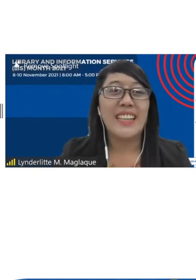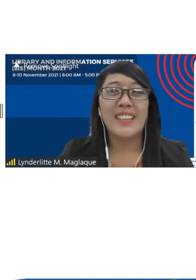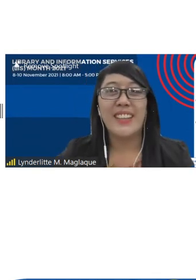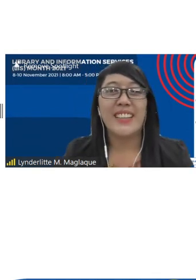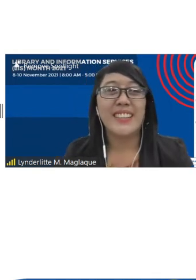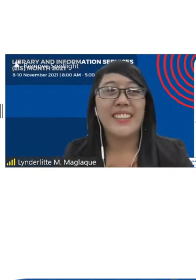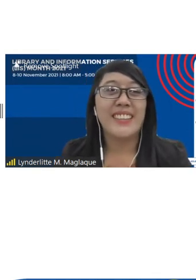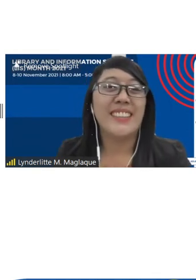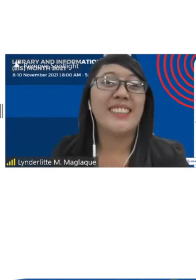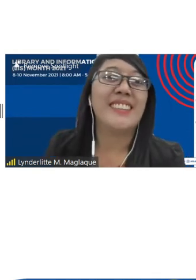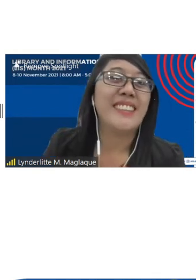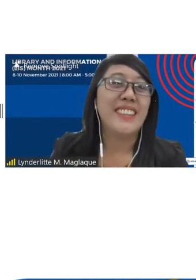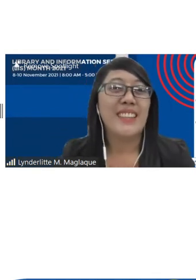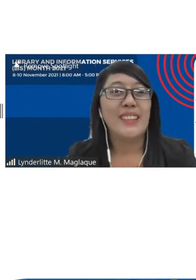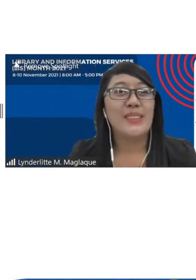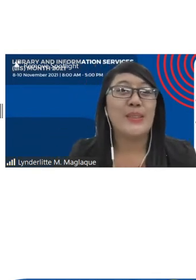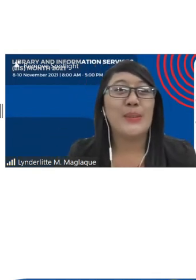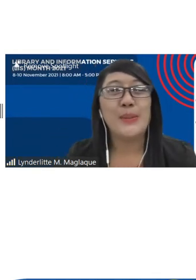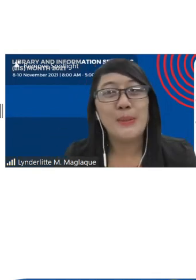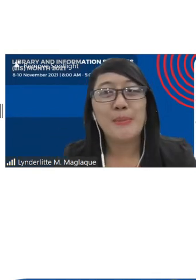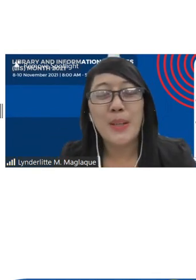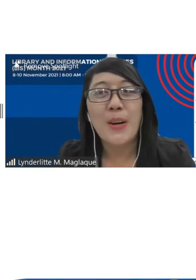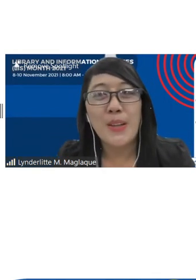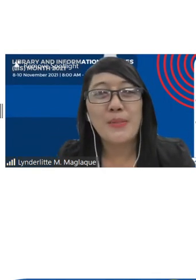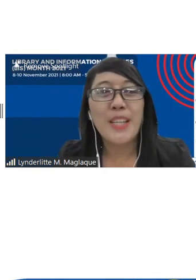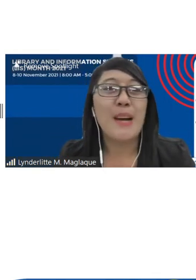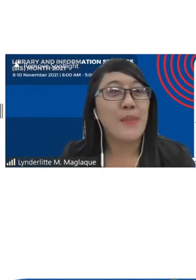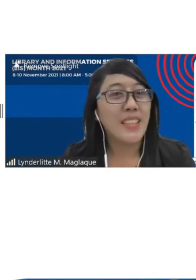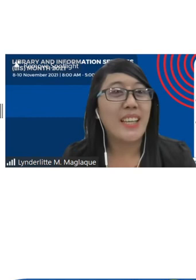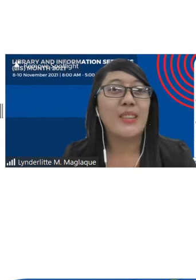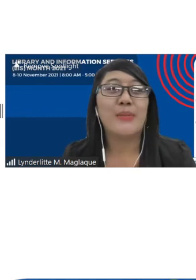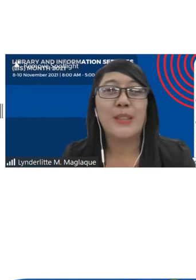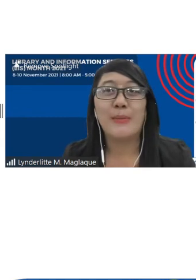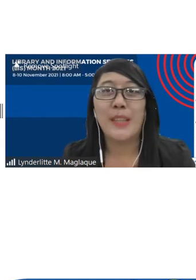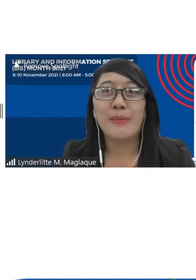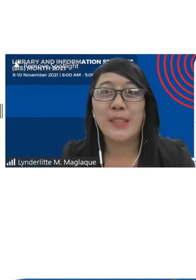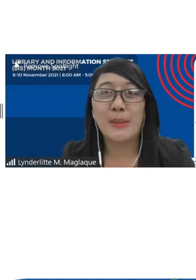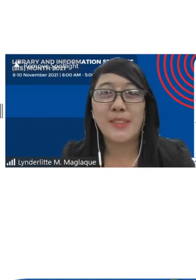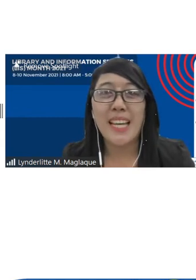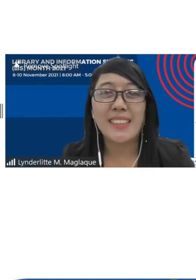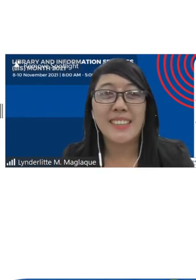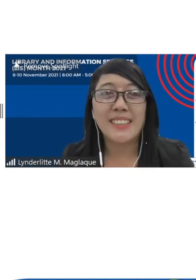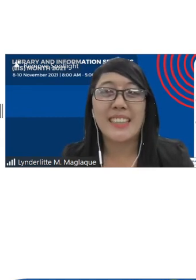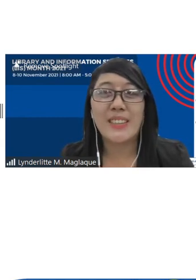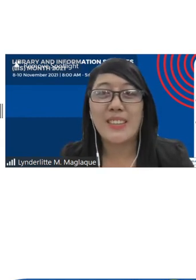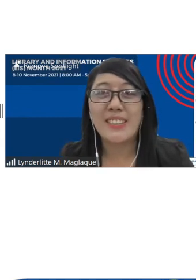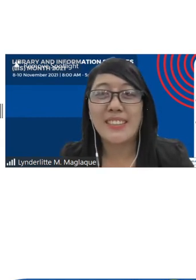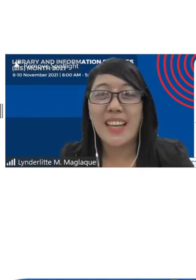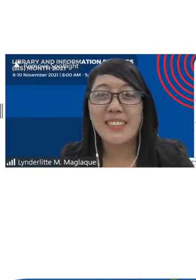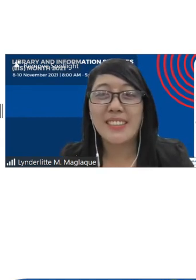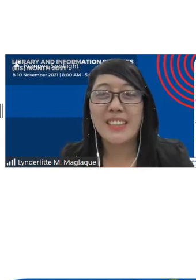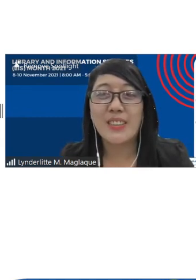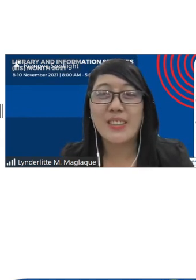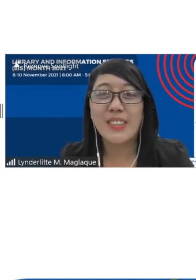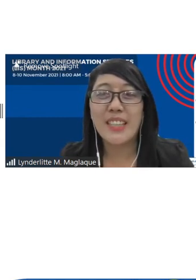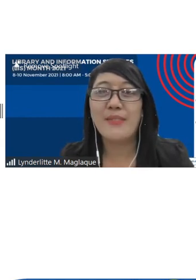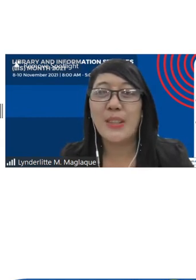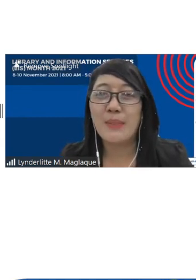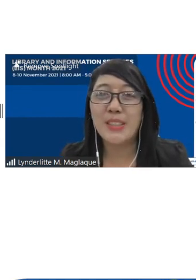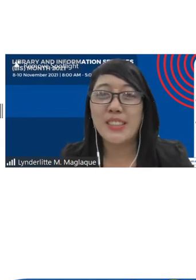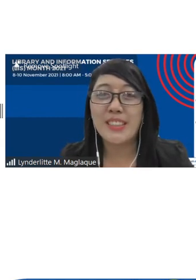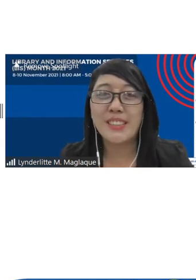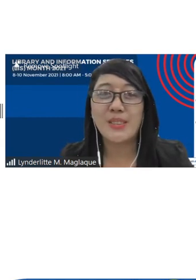Okay, thank you, Irene. So, on behalf again of the Department of Science and